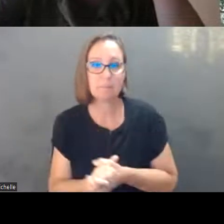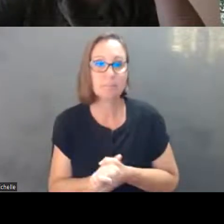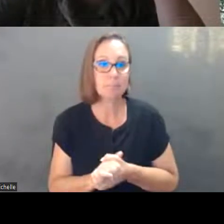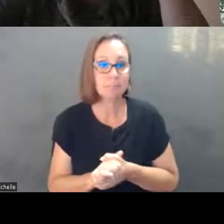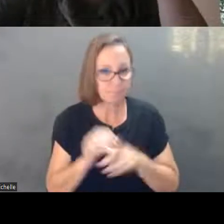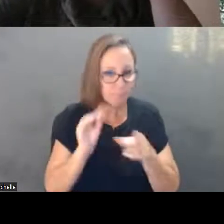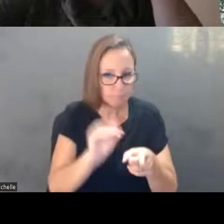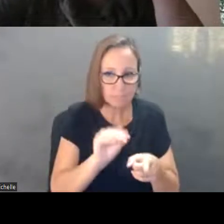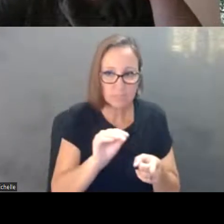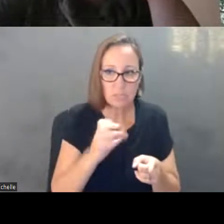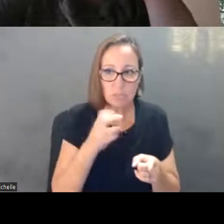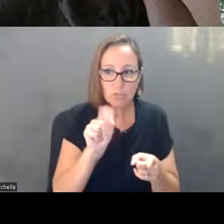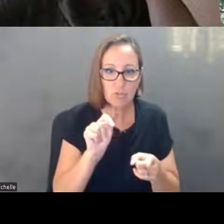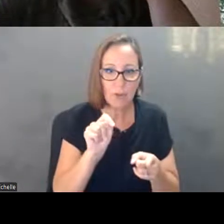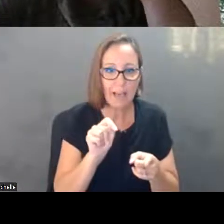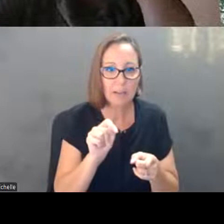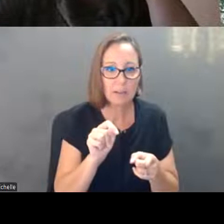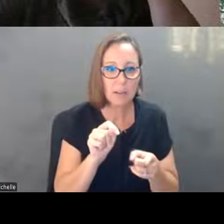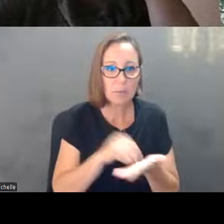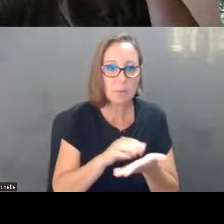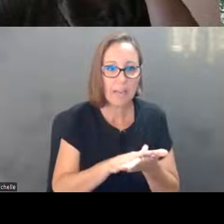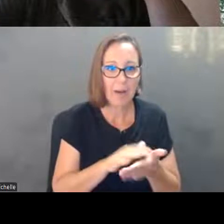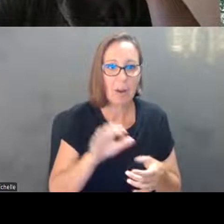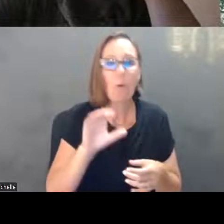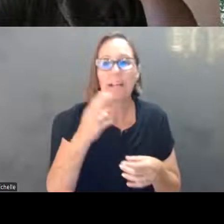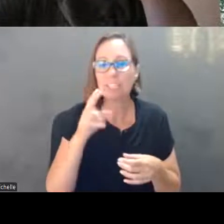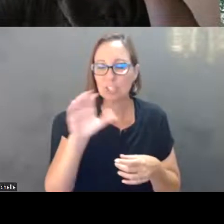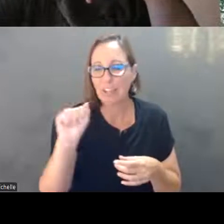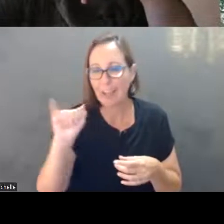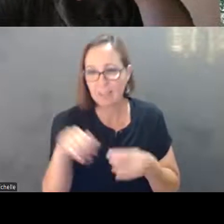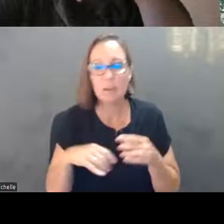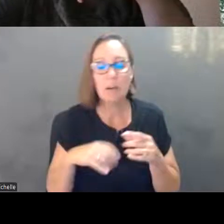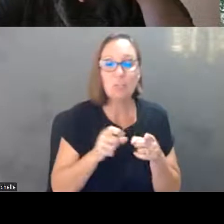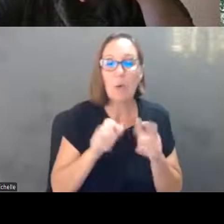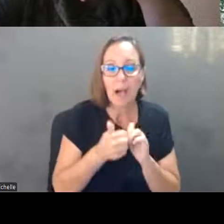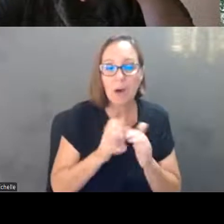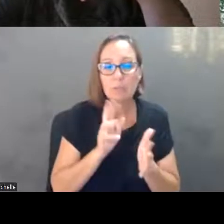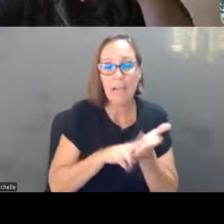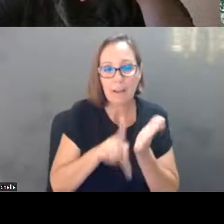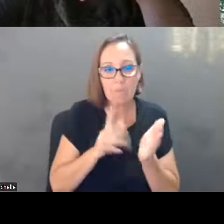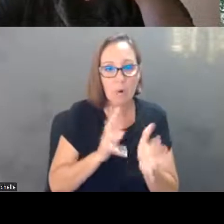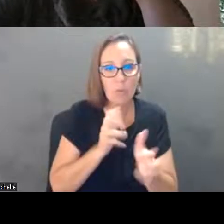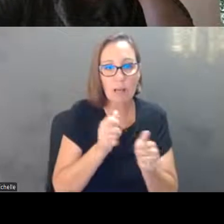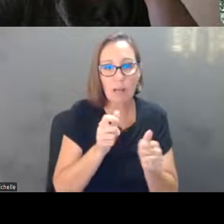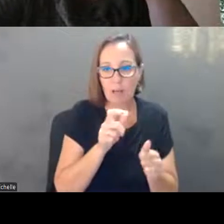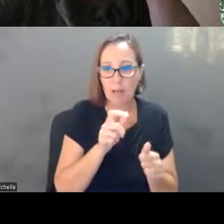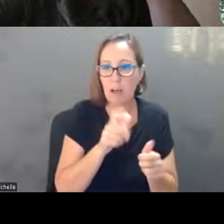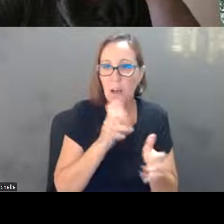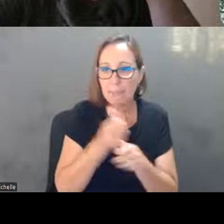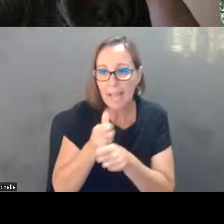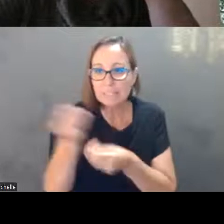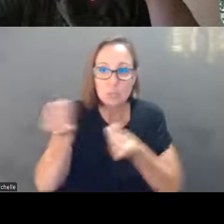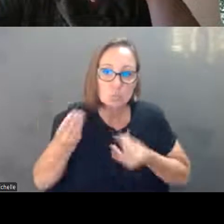the chat there how you can sign up for the links, sign up for the updates at HCI as well. So